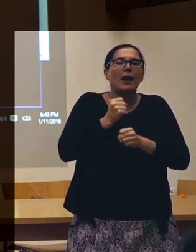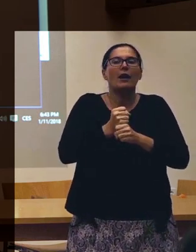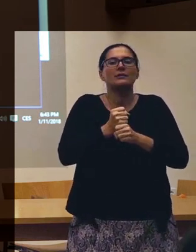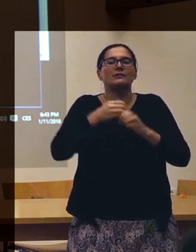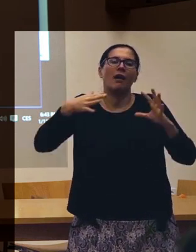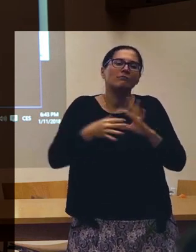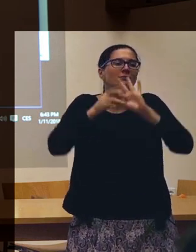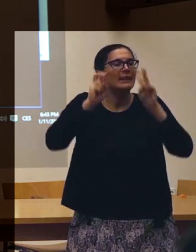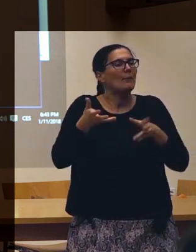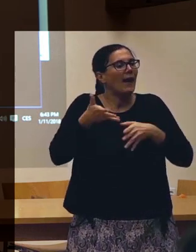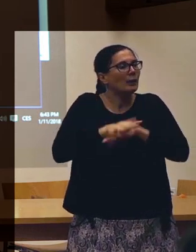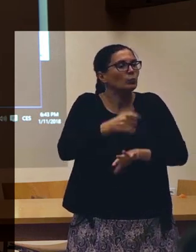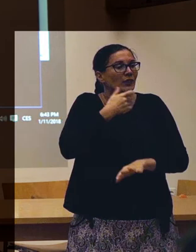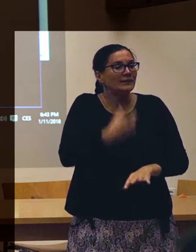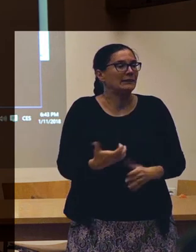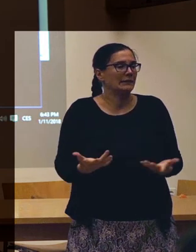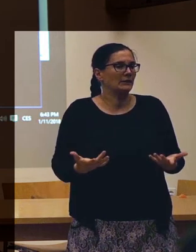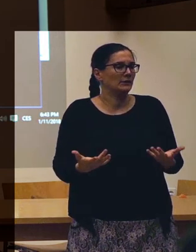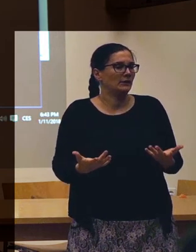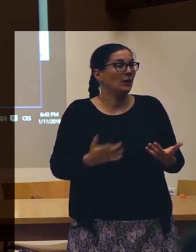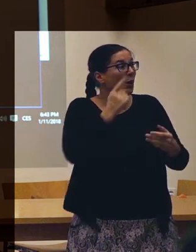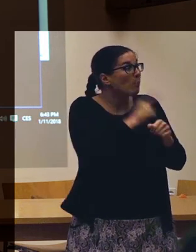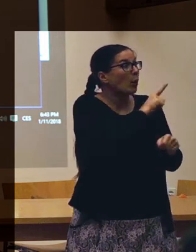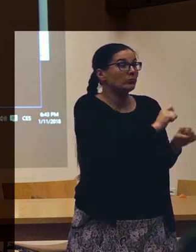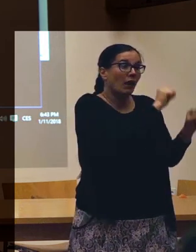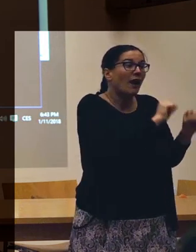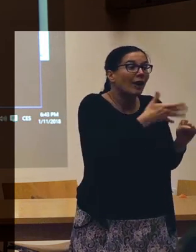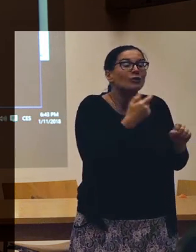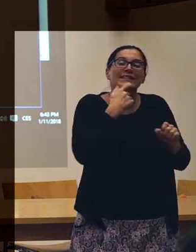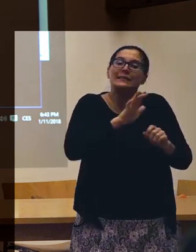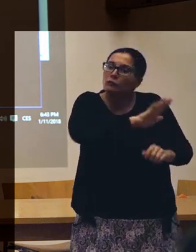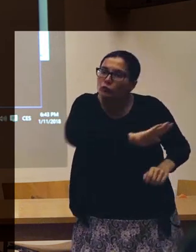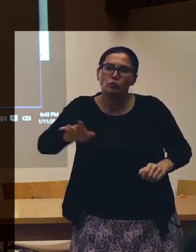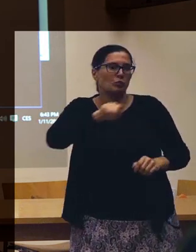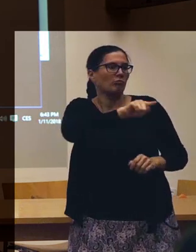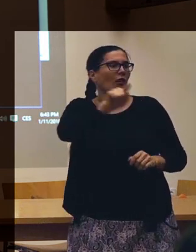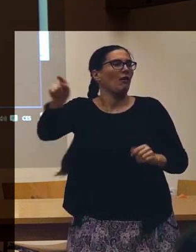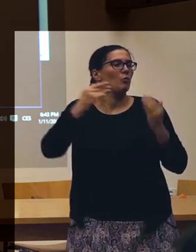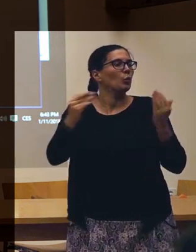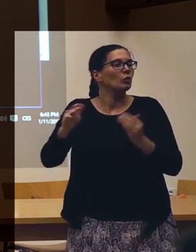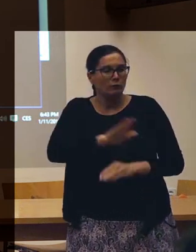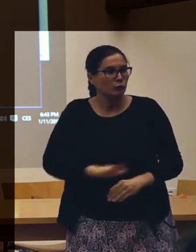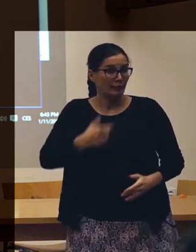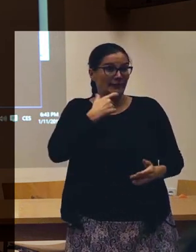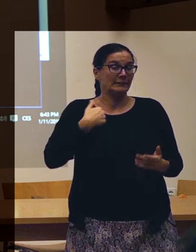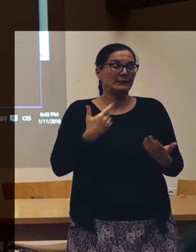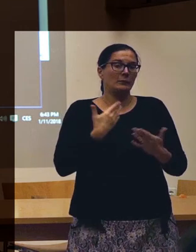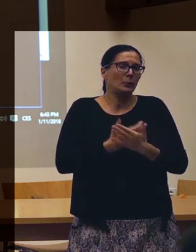Garage Museum. I want to be inclusion and accessibility everywhere, and with the independent